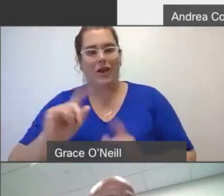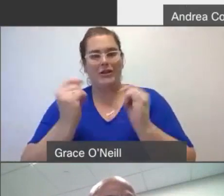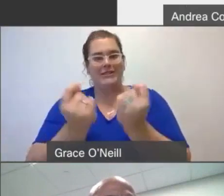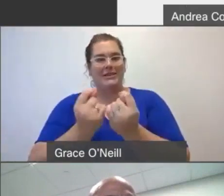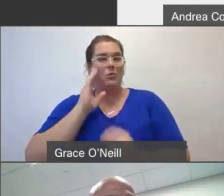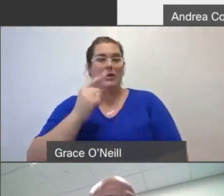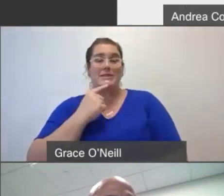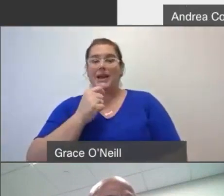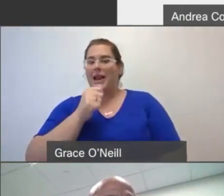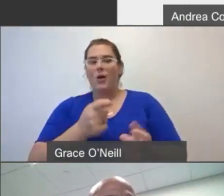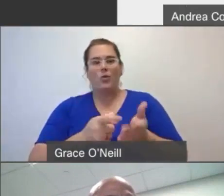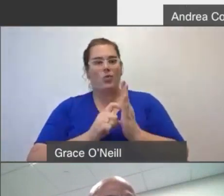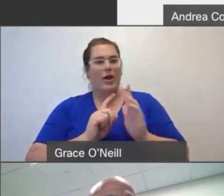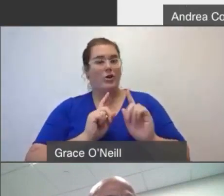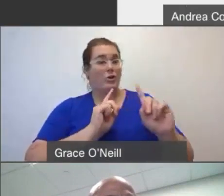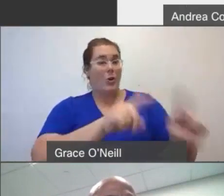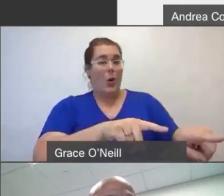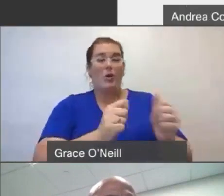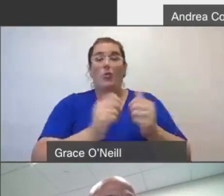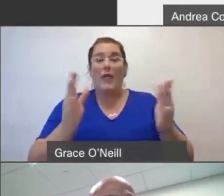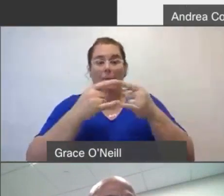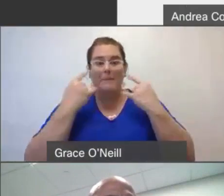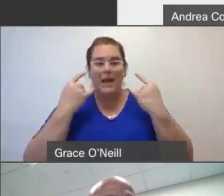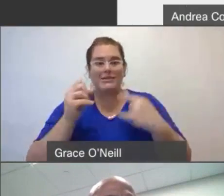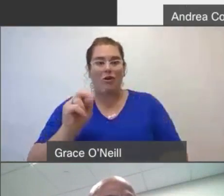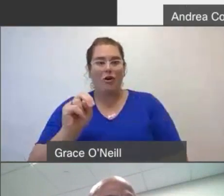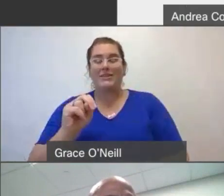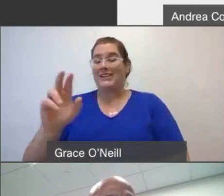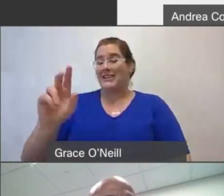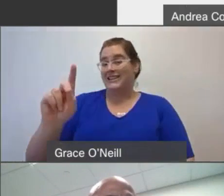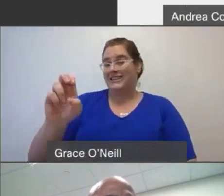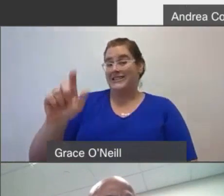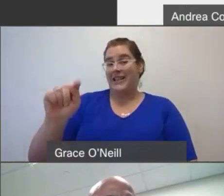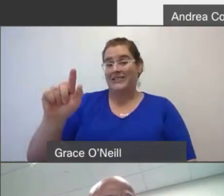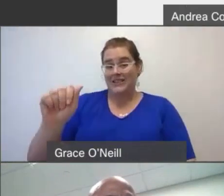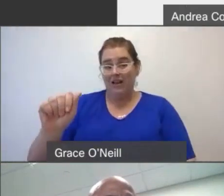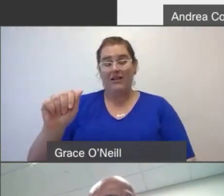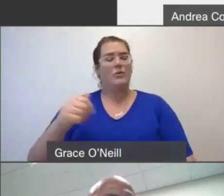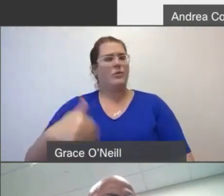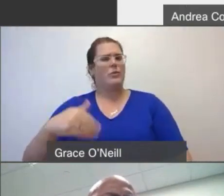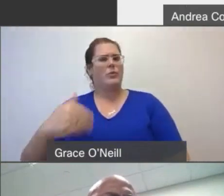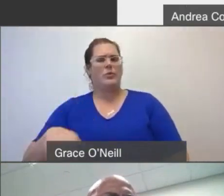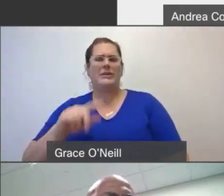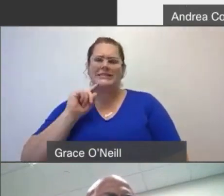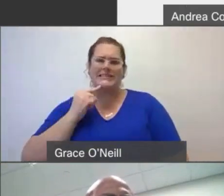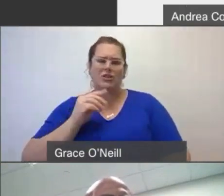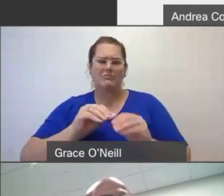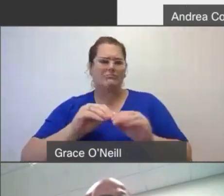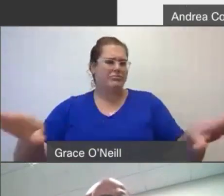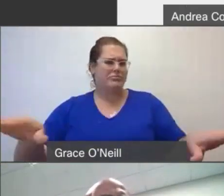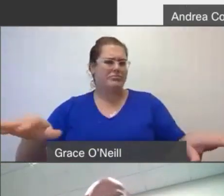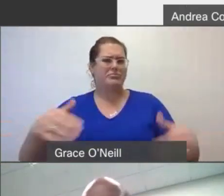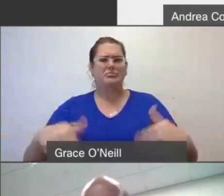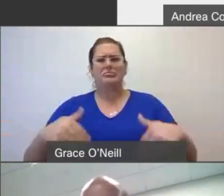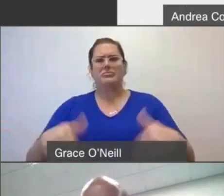in the program without a mask on. This Delta variant is very contagious. And so I think that people who are not able to